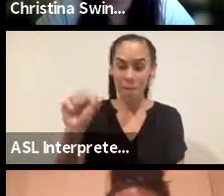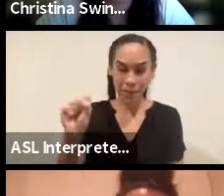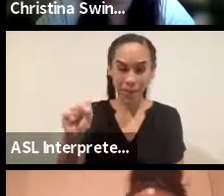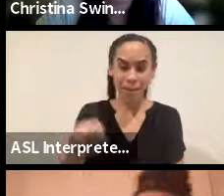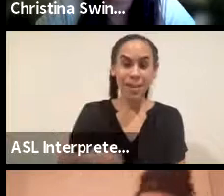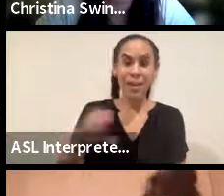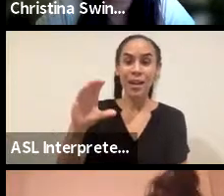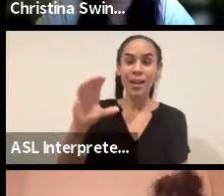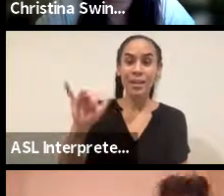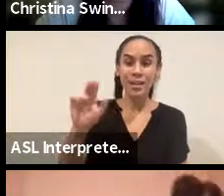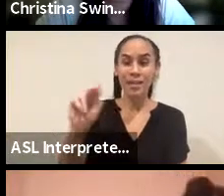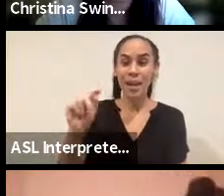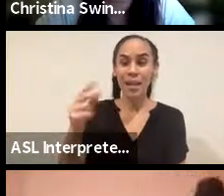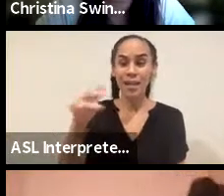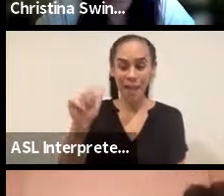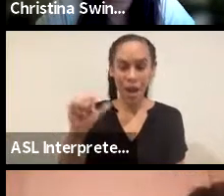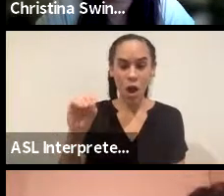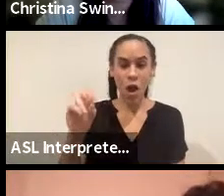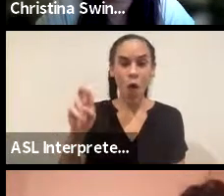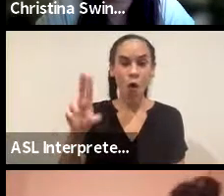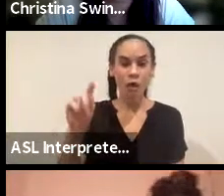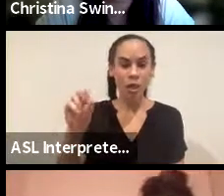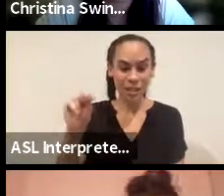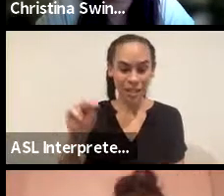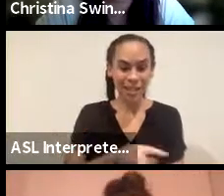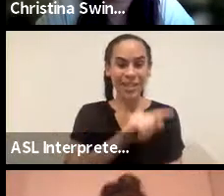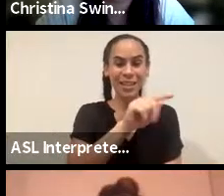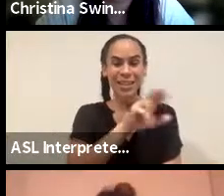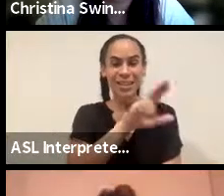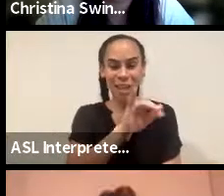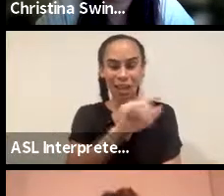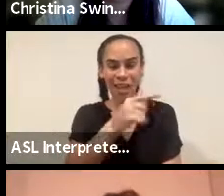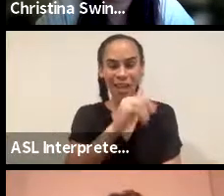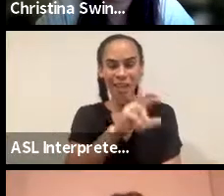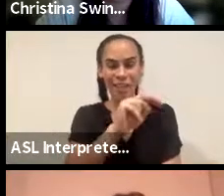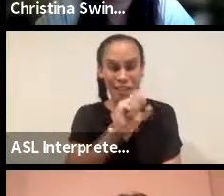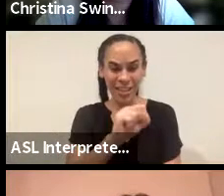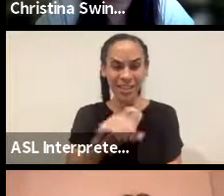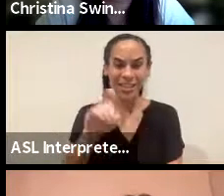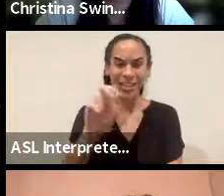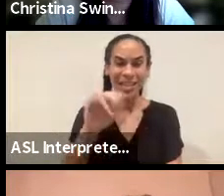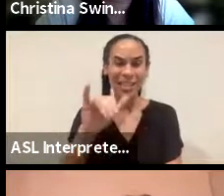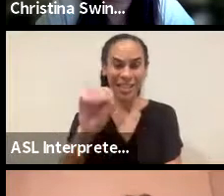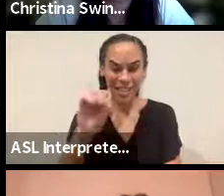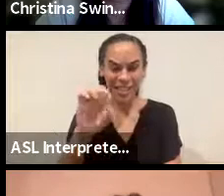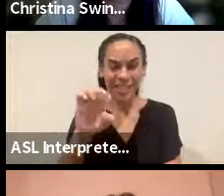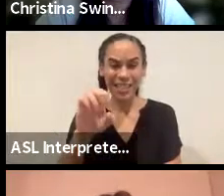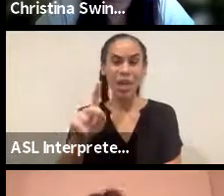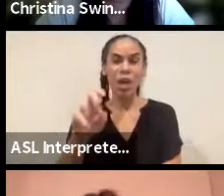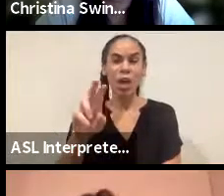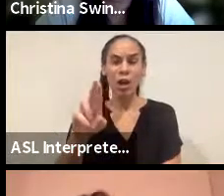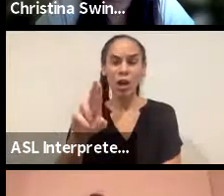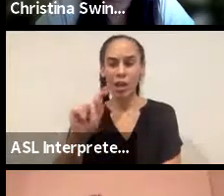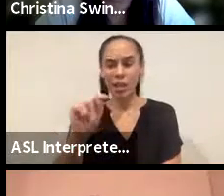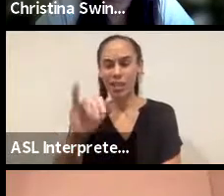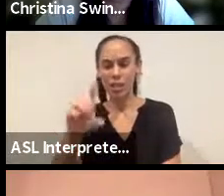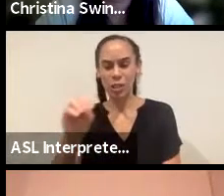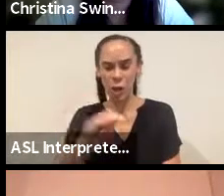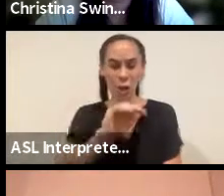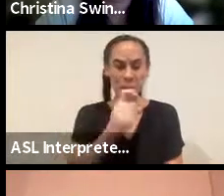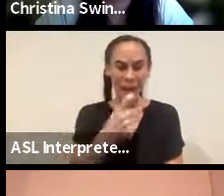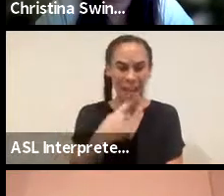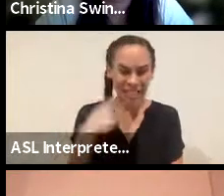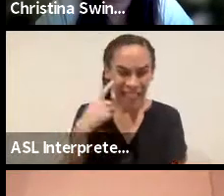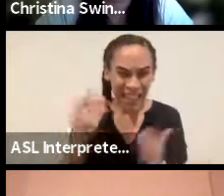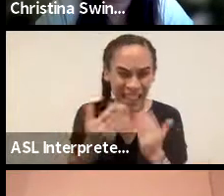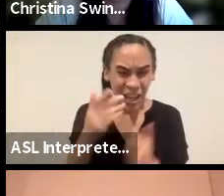Cynthia Overton, Terry Givens, Denise Cardozo, Max Major is here. I think Angel